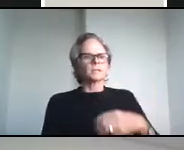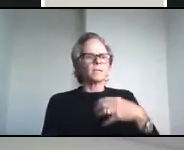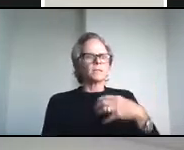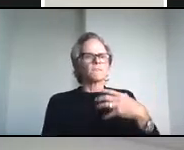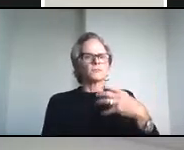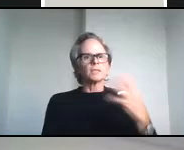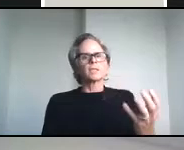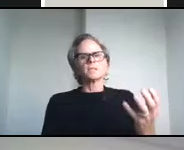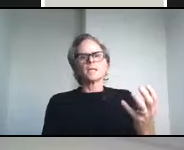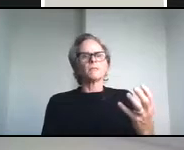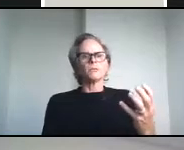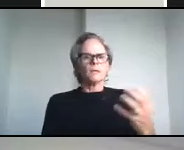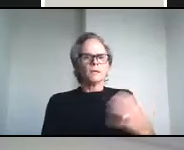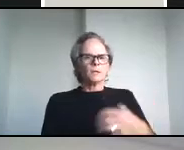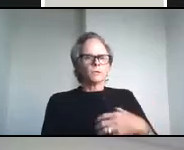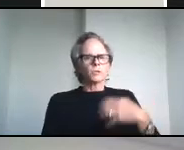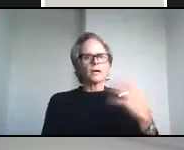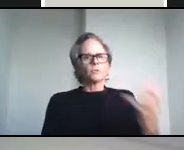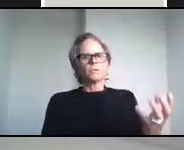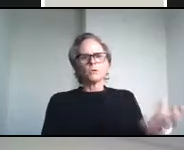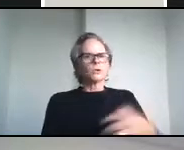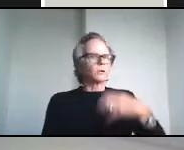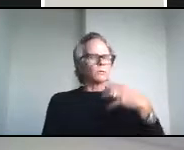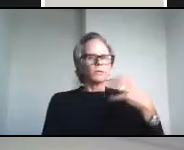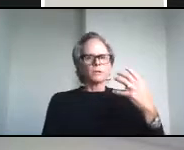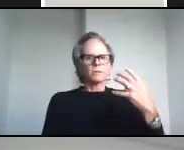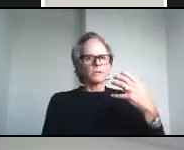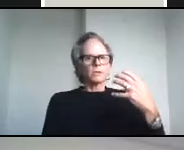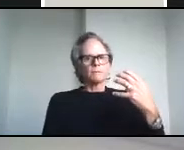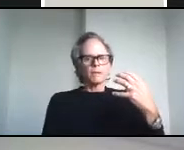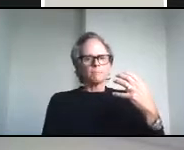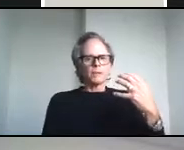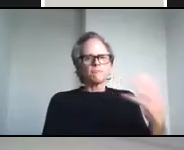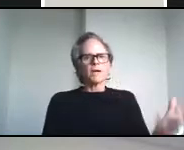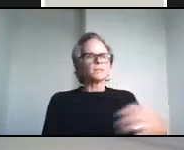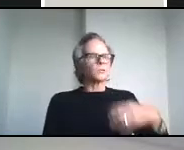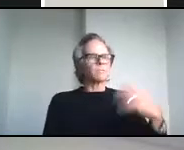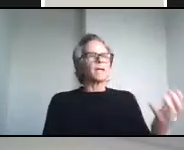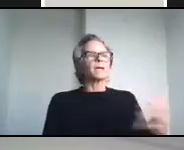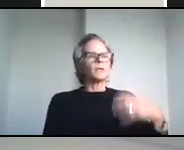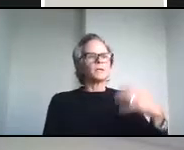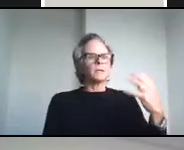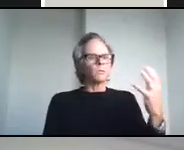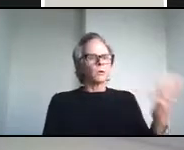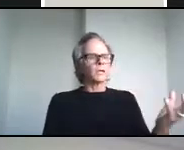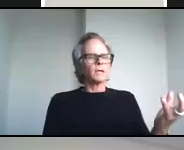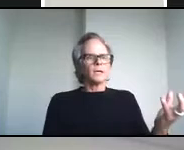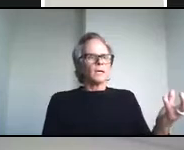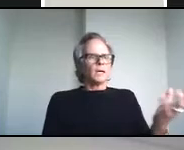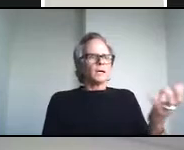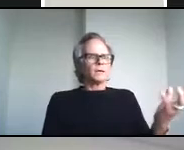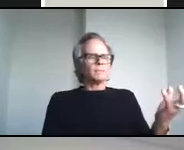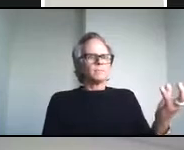area. It's a place for sitting at a table with a child with a book or with a device or a pad or anything, or